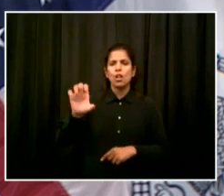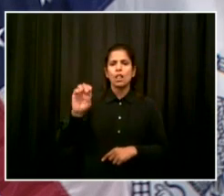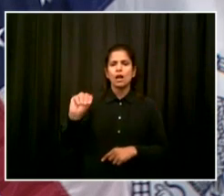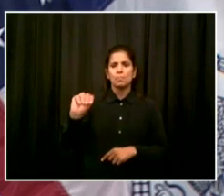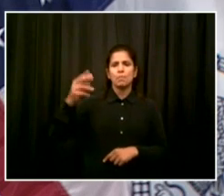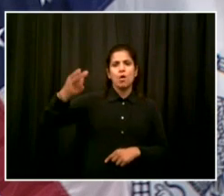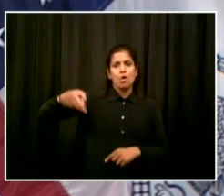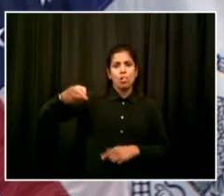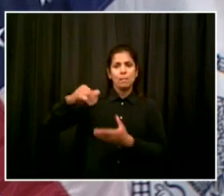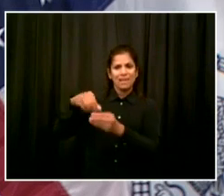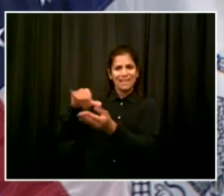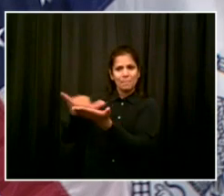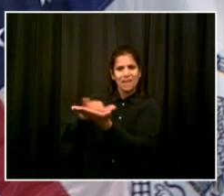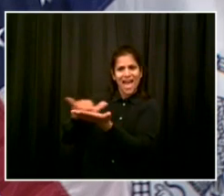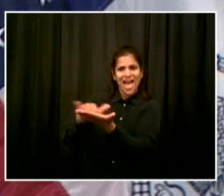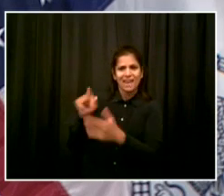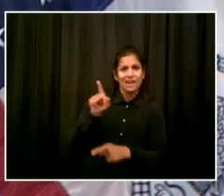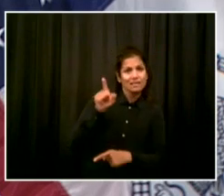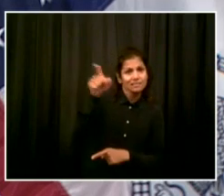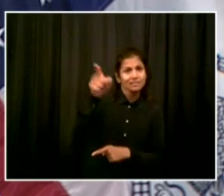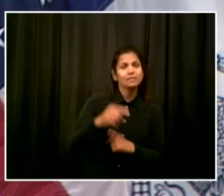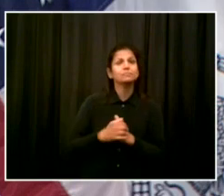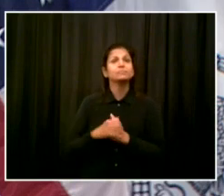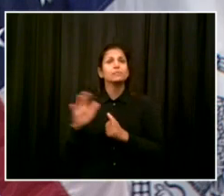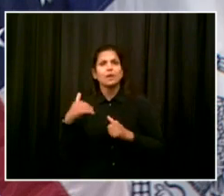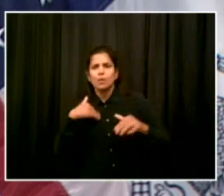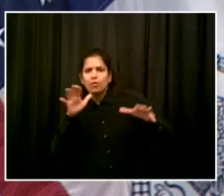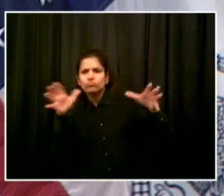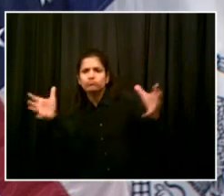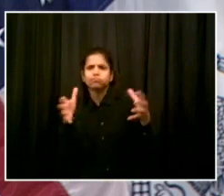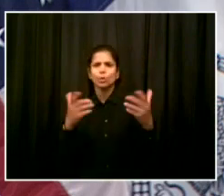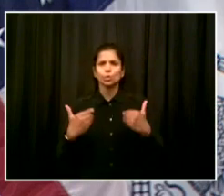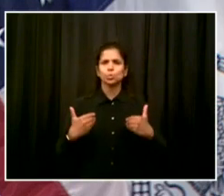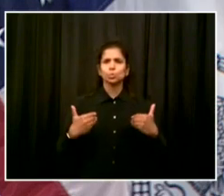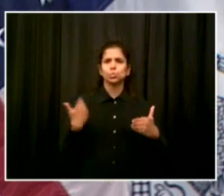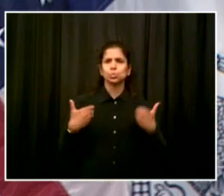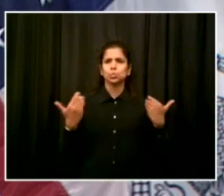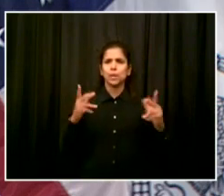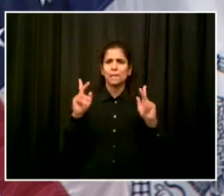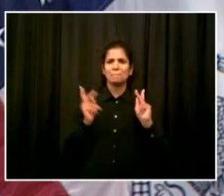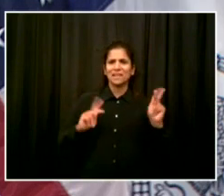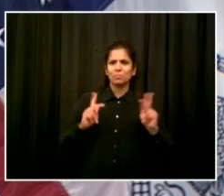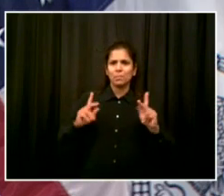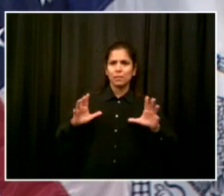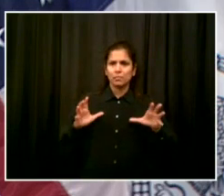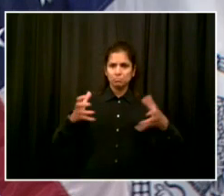this city, and how we can hear their needs in this time of challenge and work with